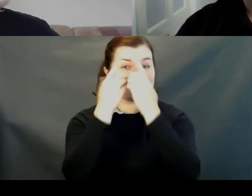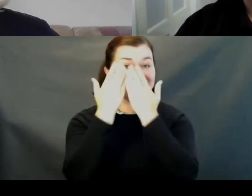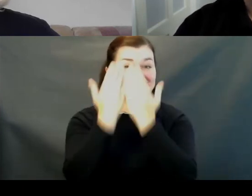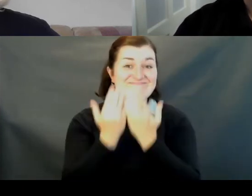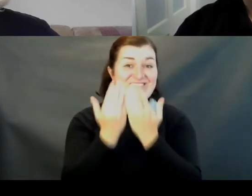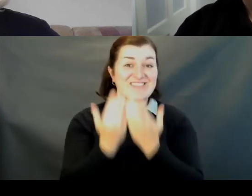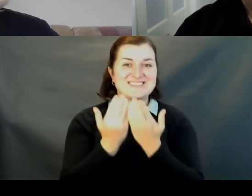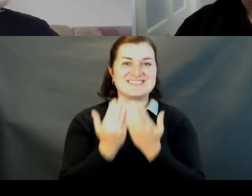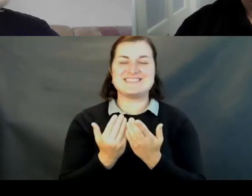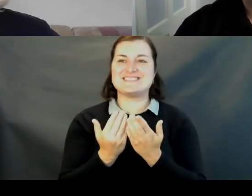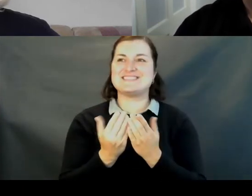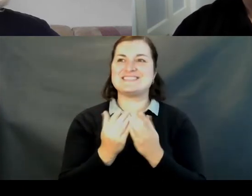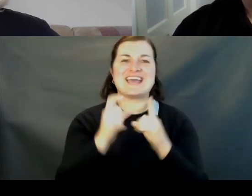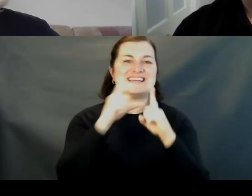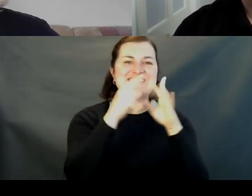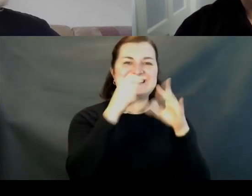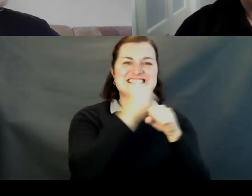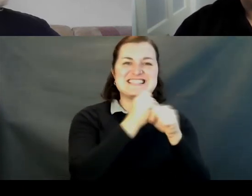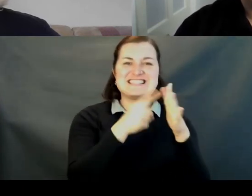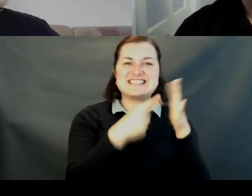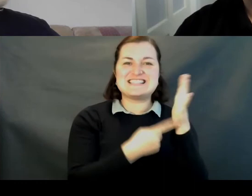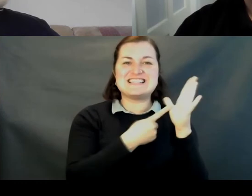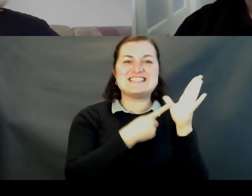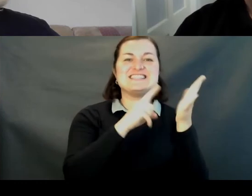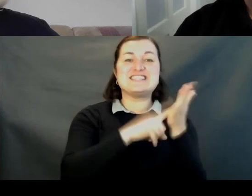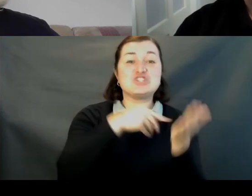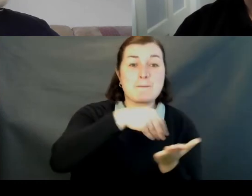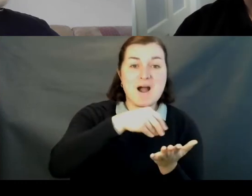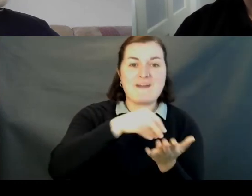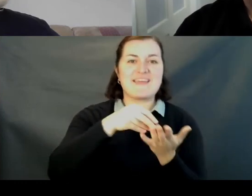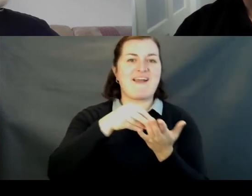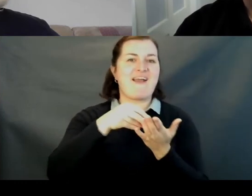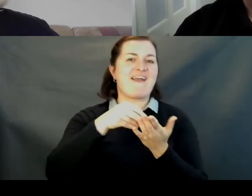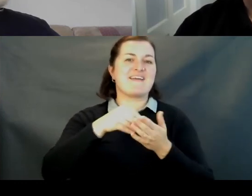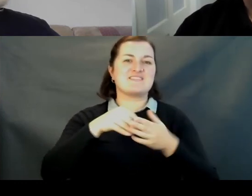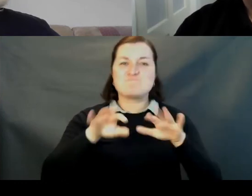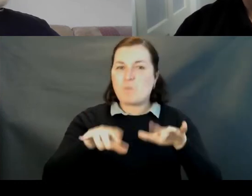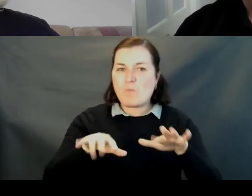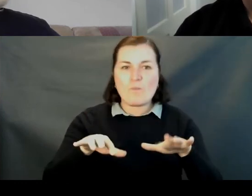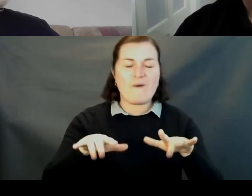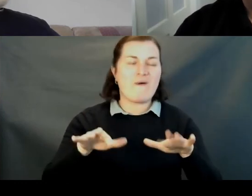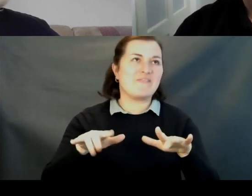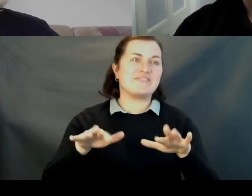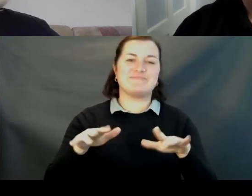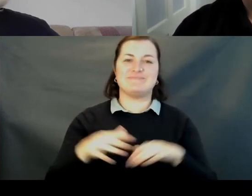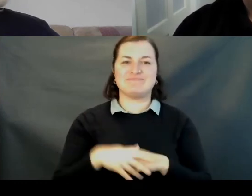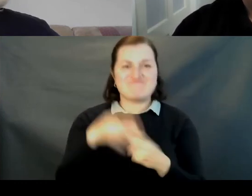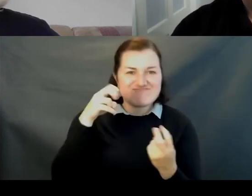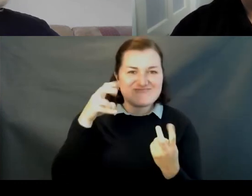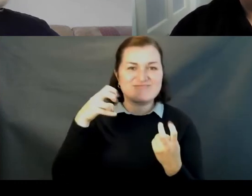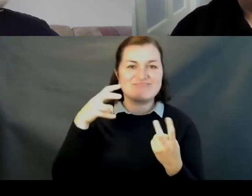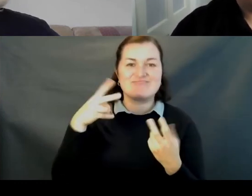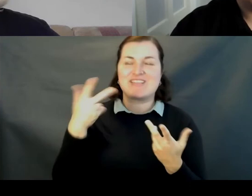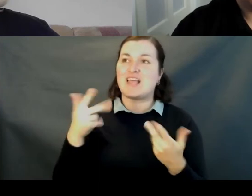media, become very analytical with numbers and computers. And since graduating, I now work